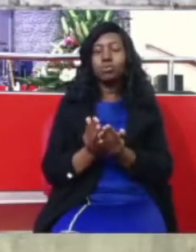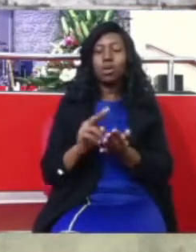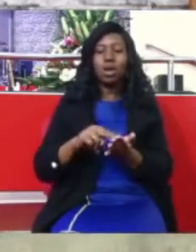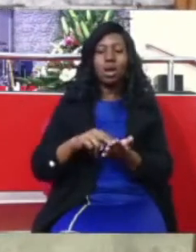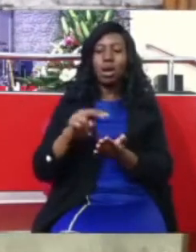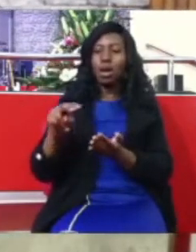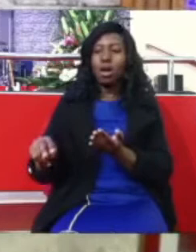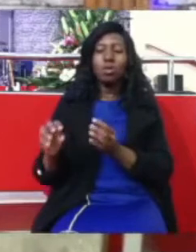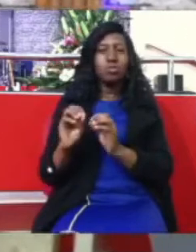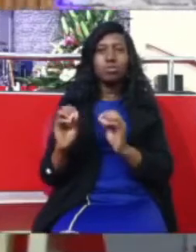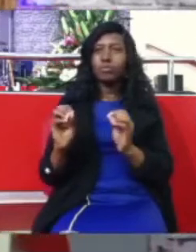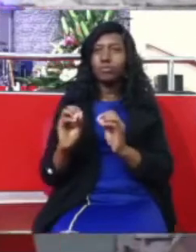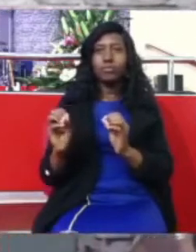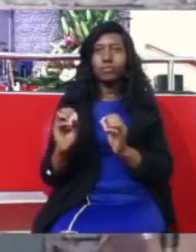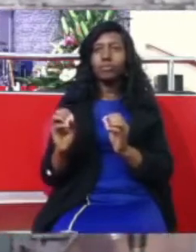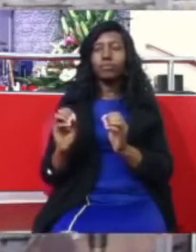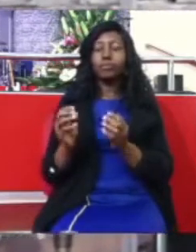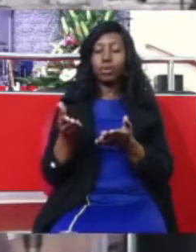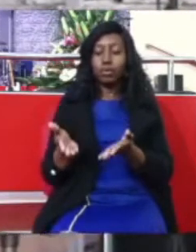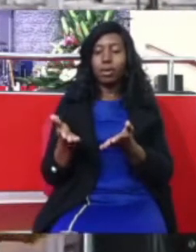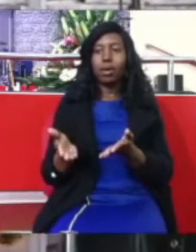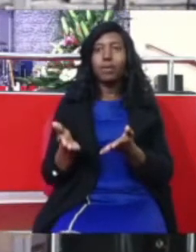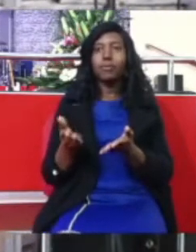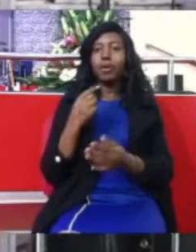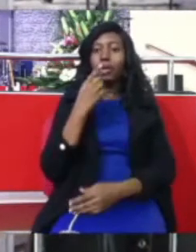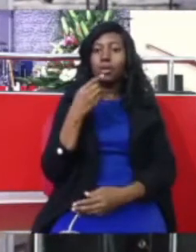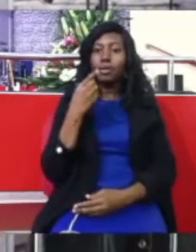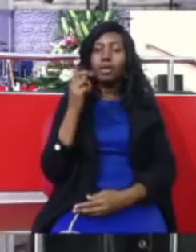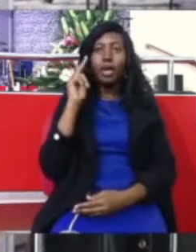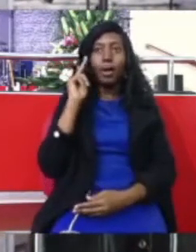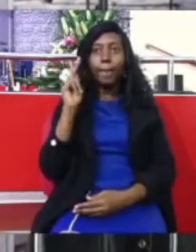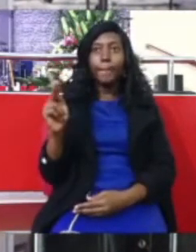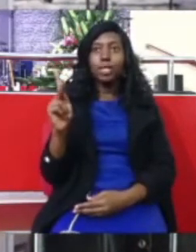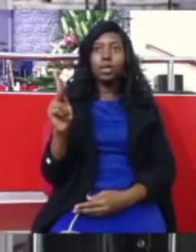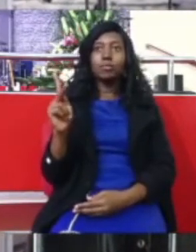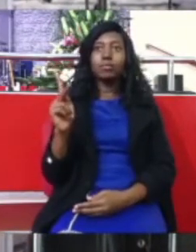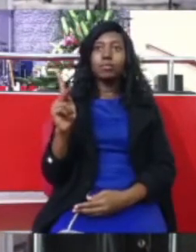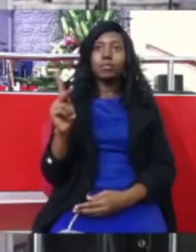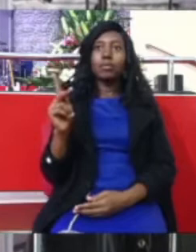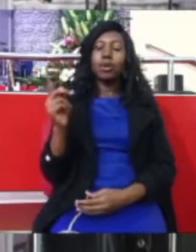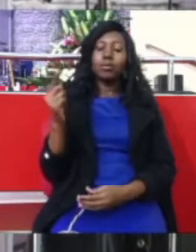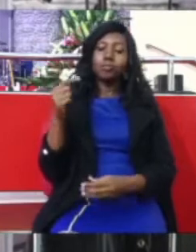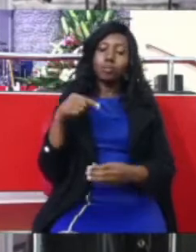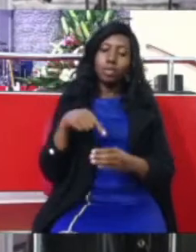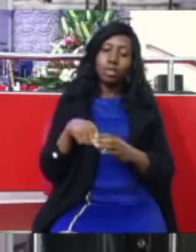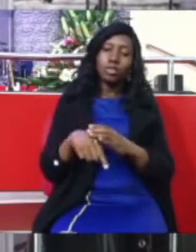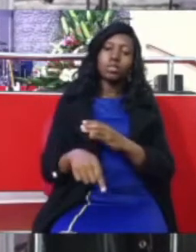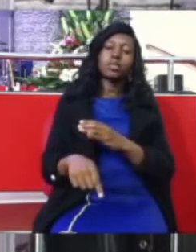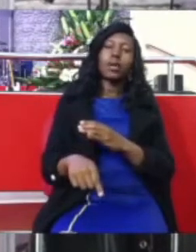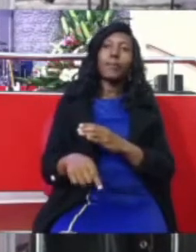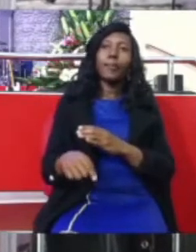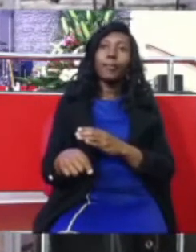of the boat. But he is telling Simon Peter, launch into the deep.